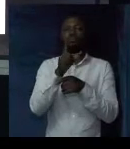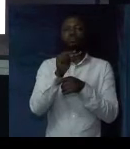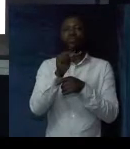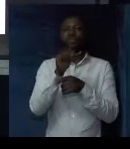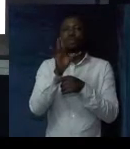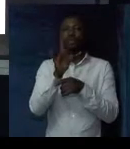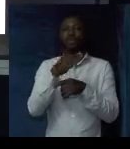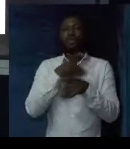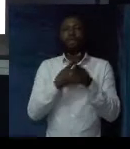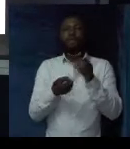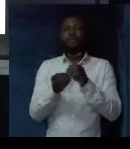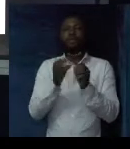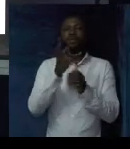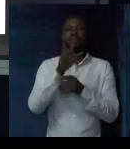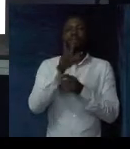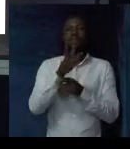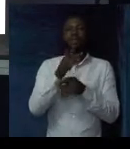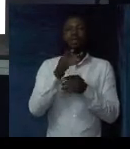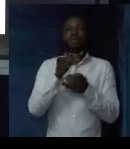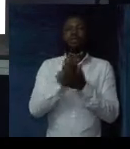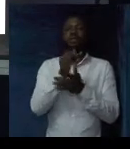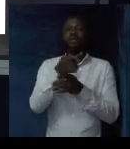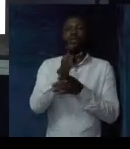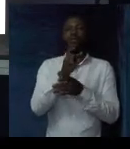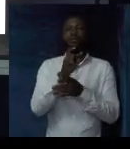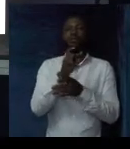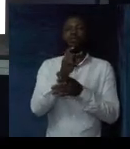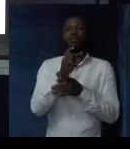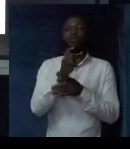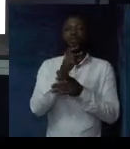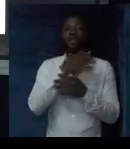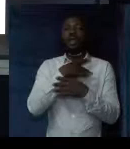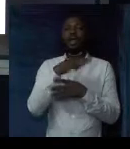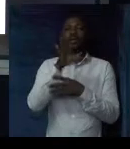28, that's 128, then plus 63, that is